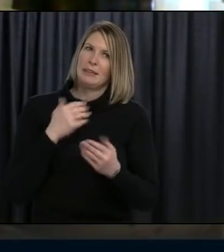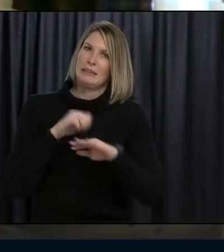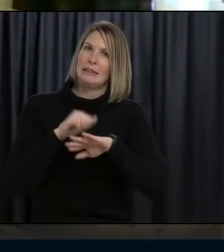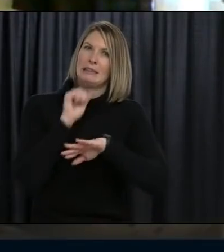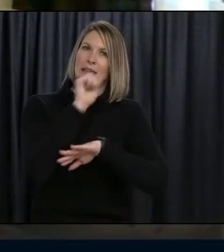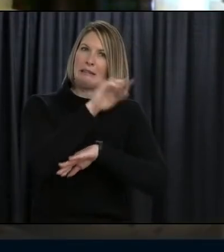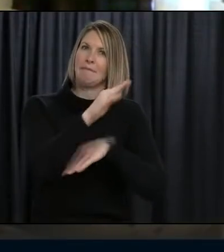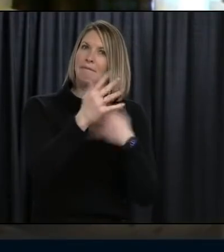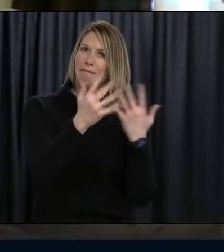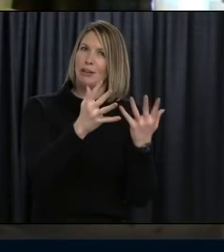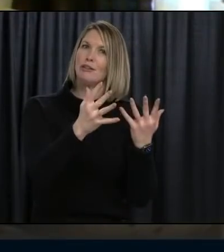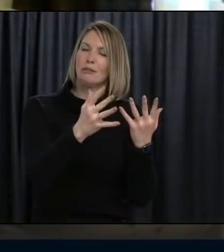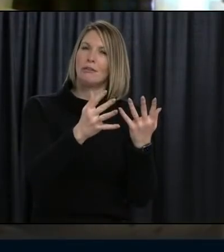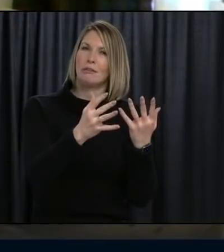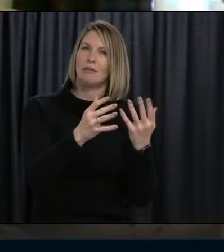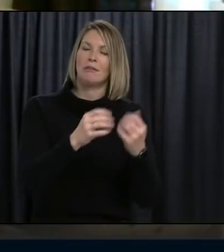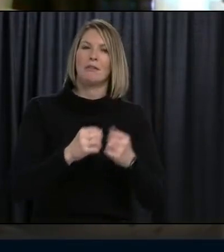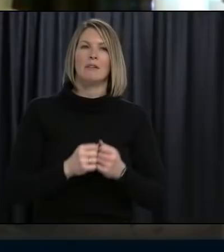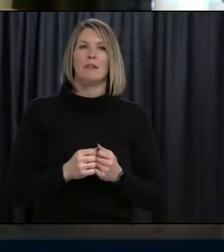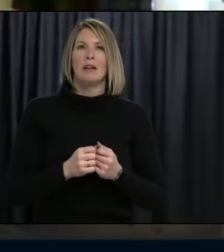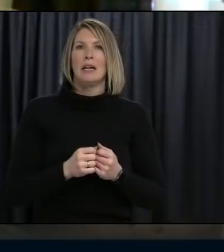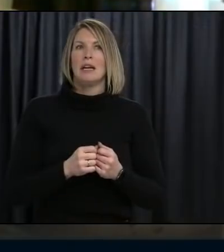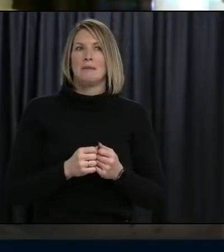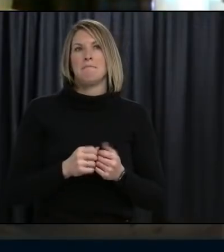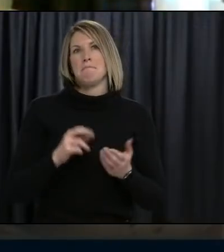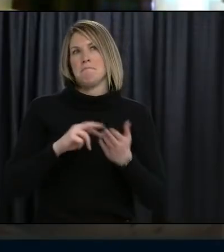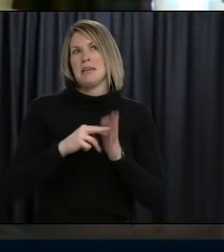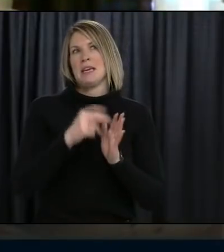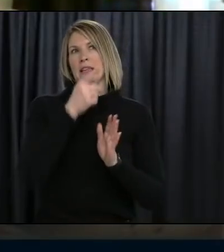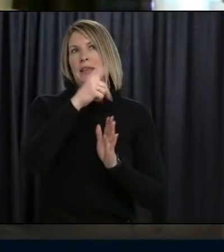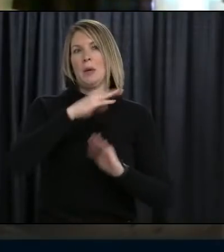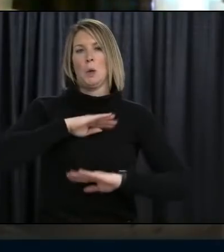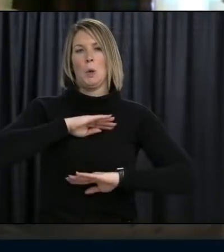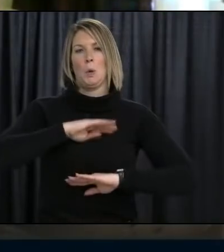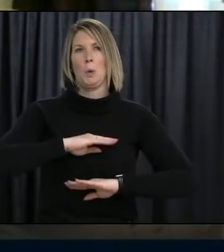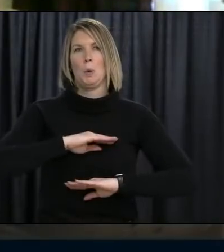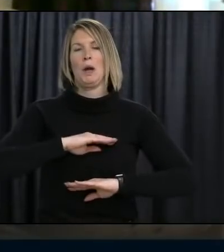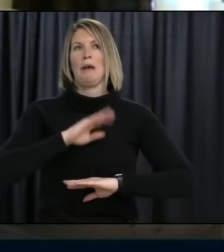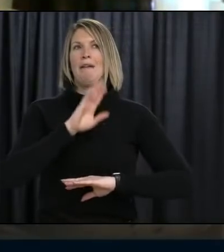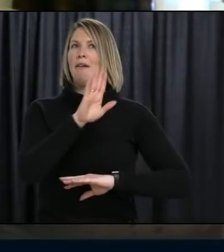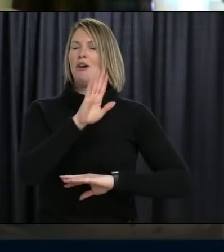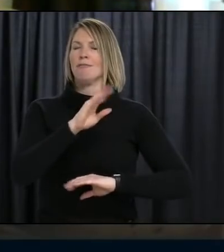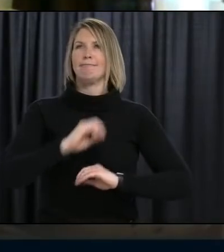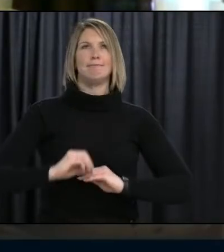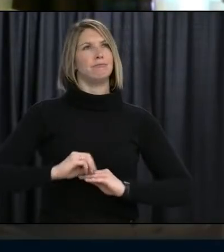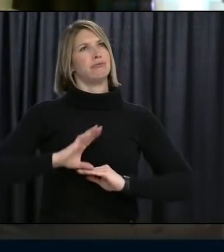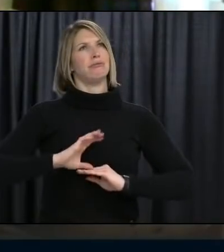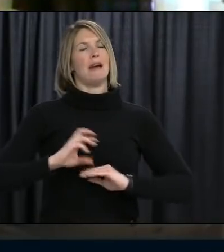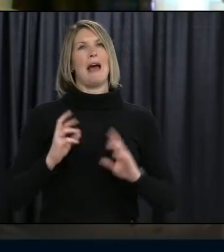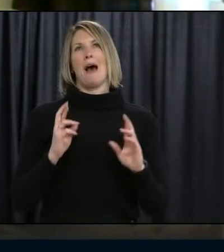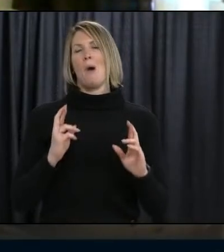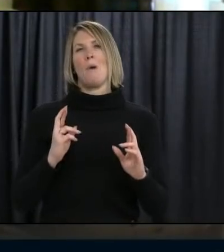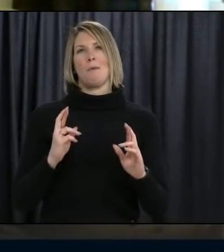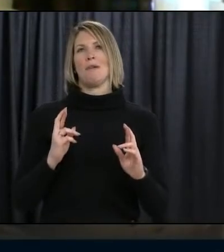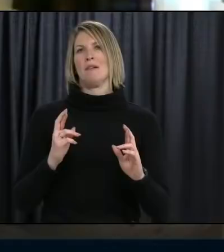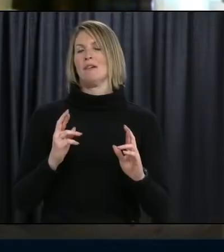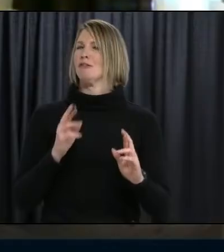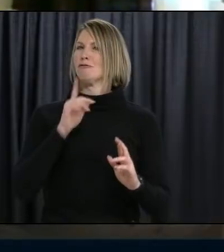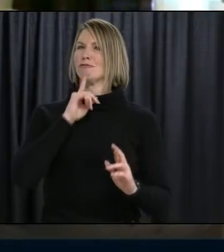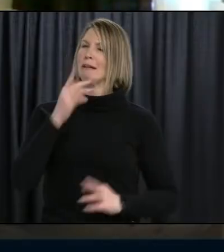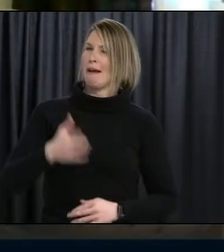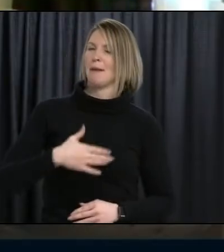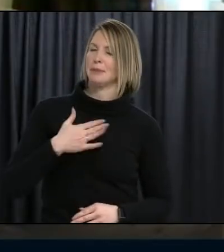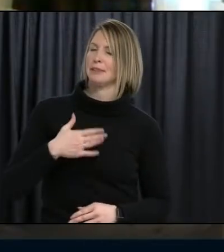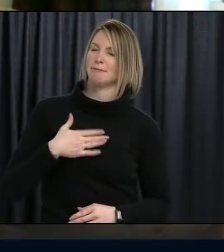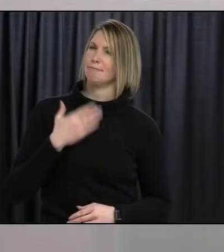for significant hope and optimism for our Indigenous communities on the coast of Labrador. It's huge.